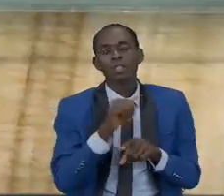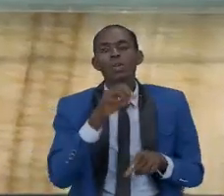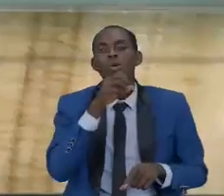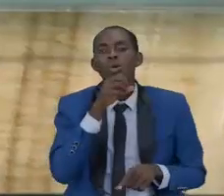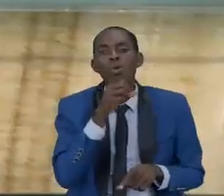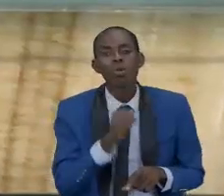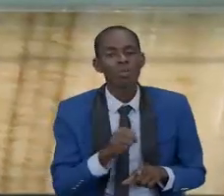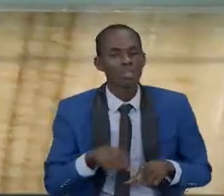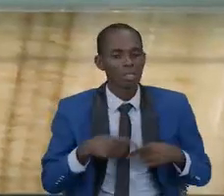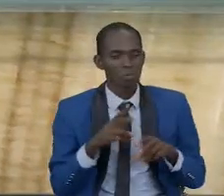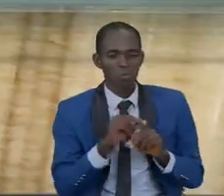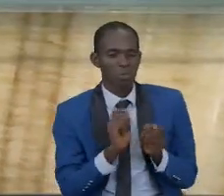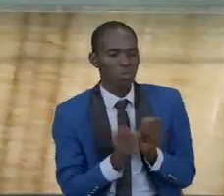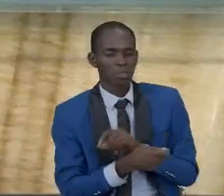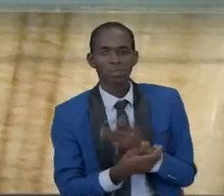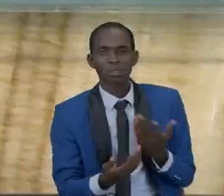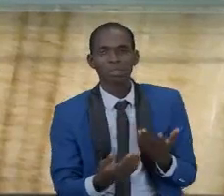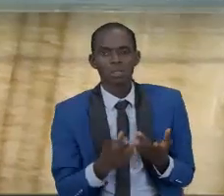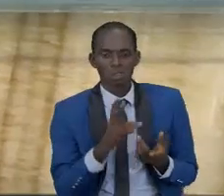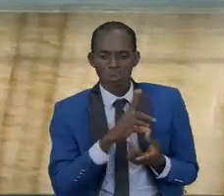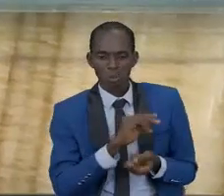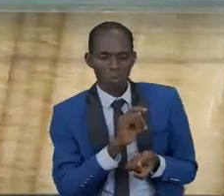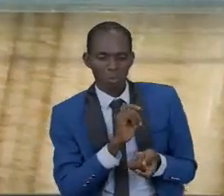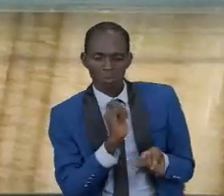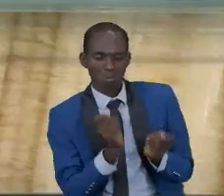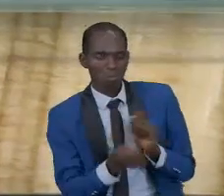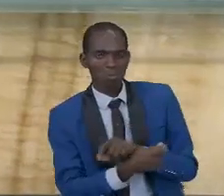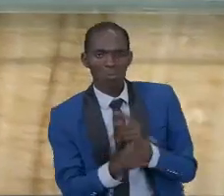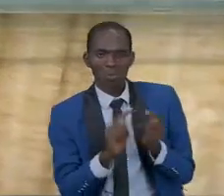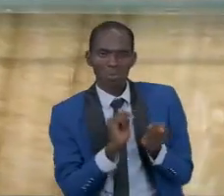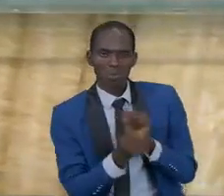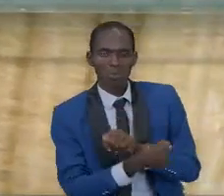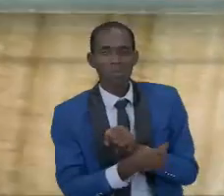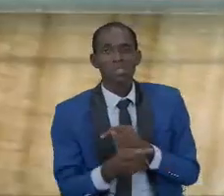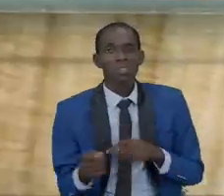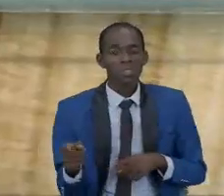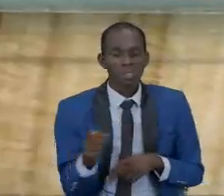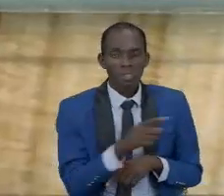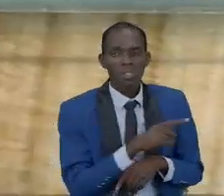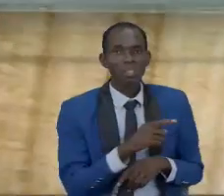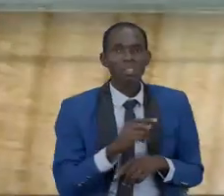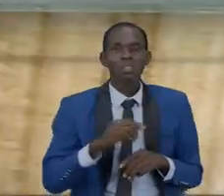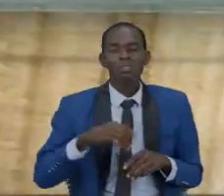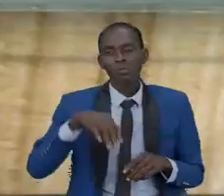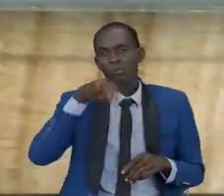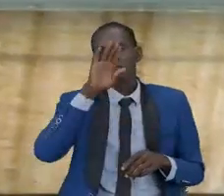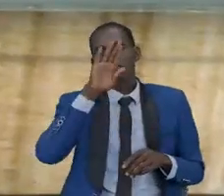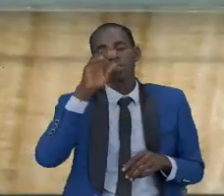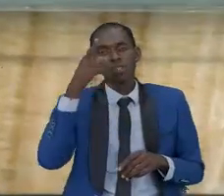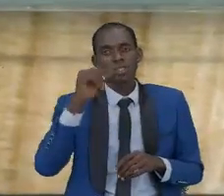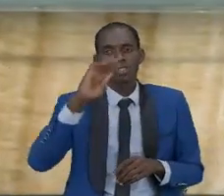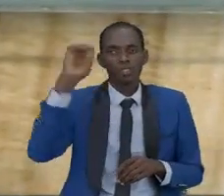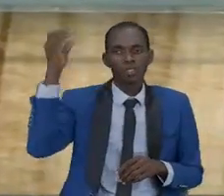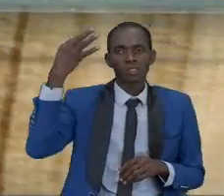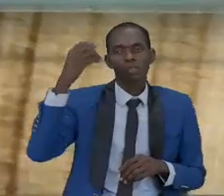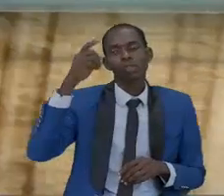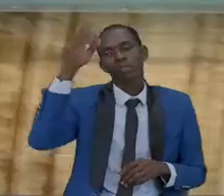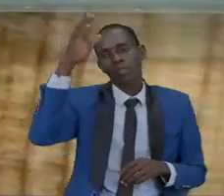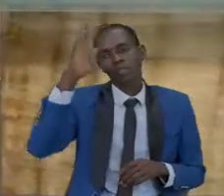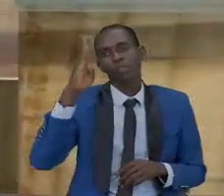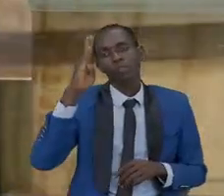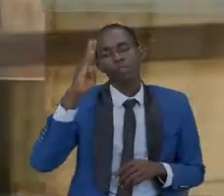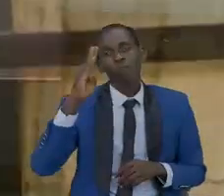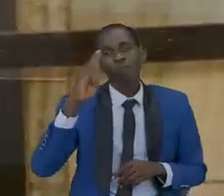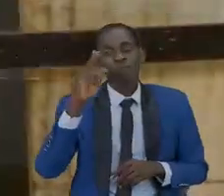no change no transformation they frustrate the grace of God those